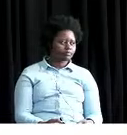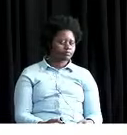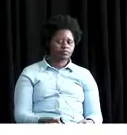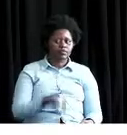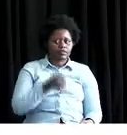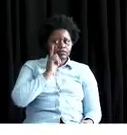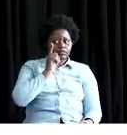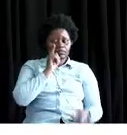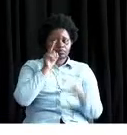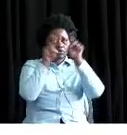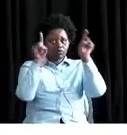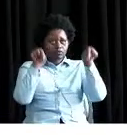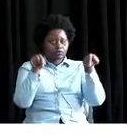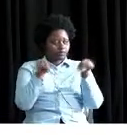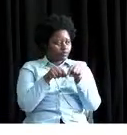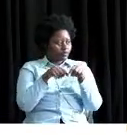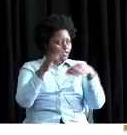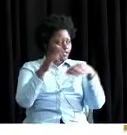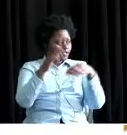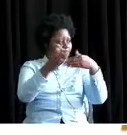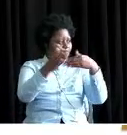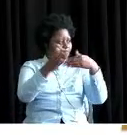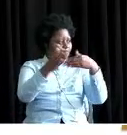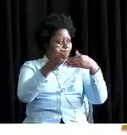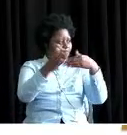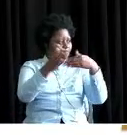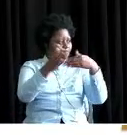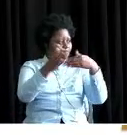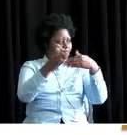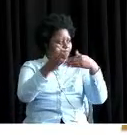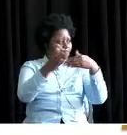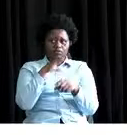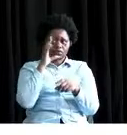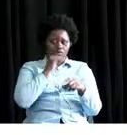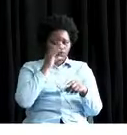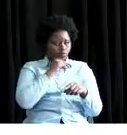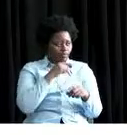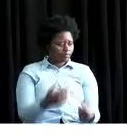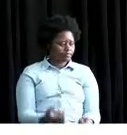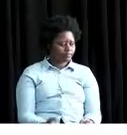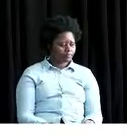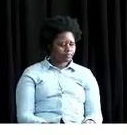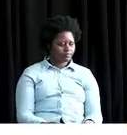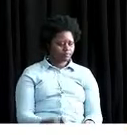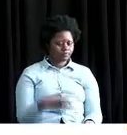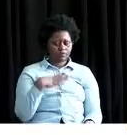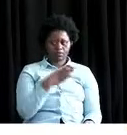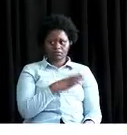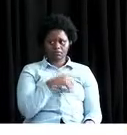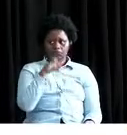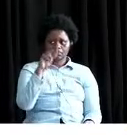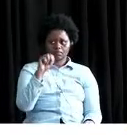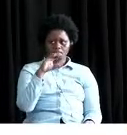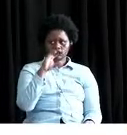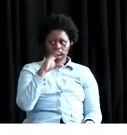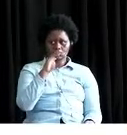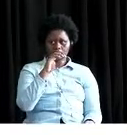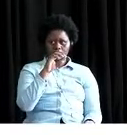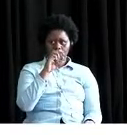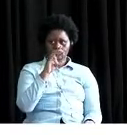Siyakubona nje la ku screen angivale ngakhuluma. Councillor Mncango ya number 1.